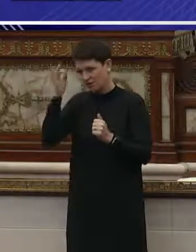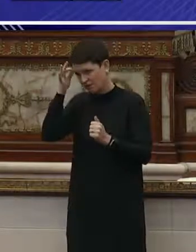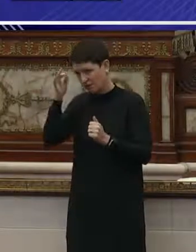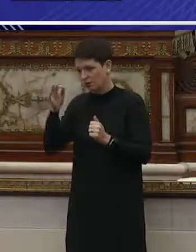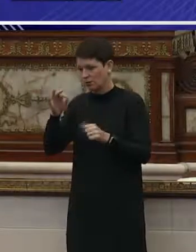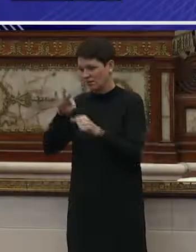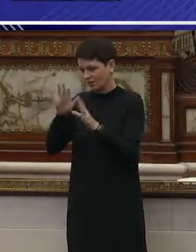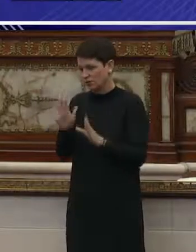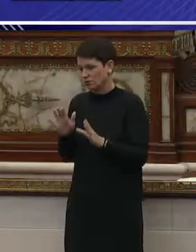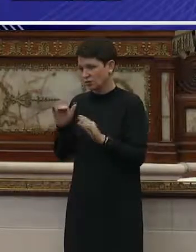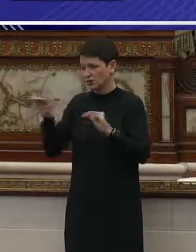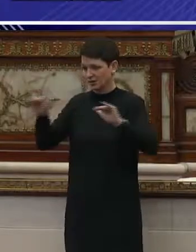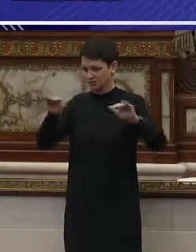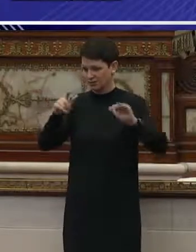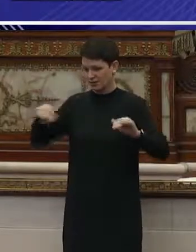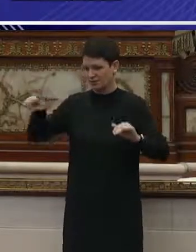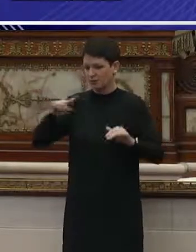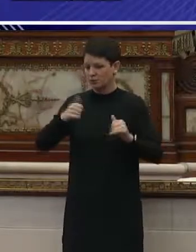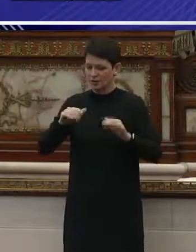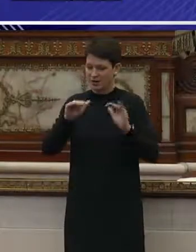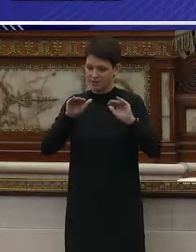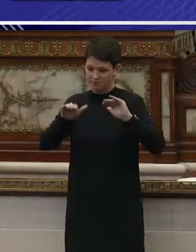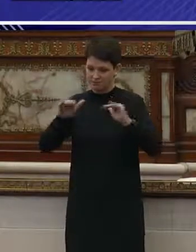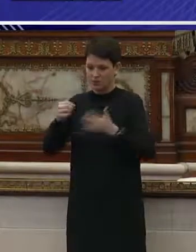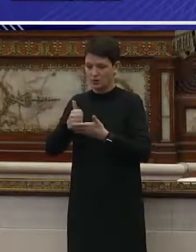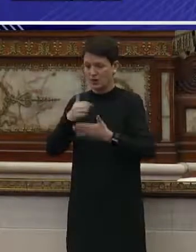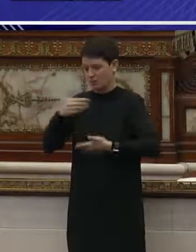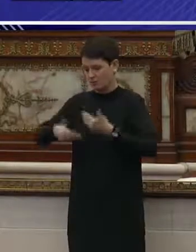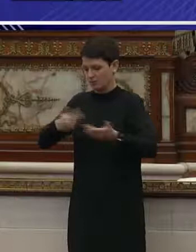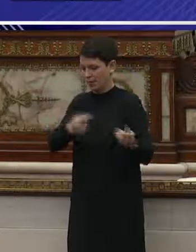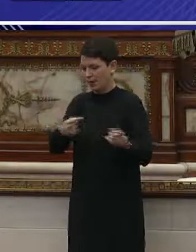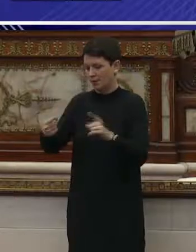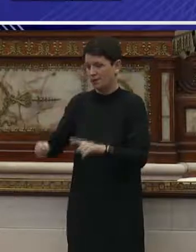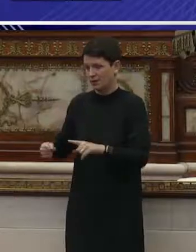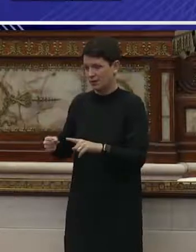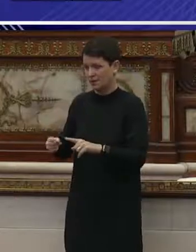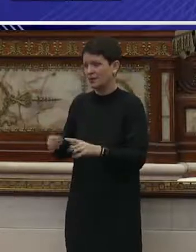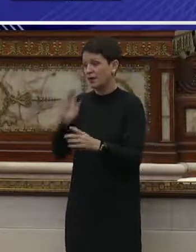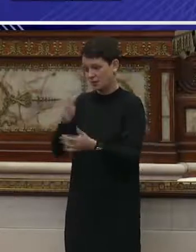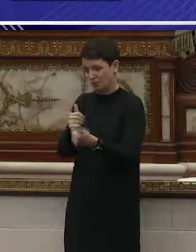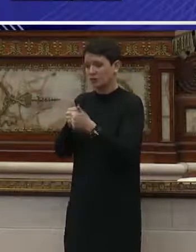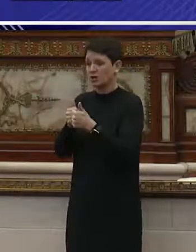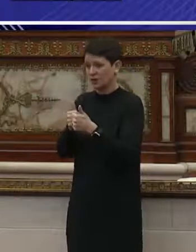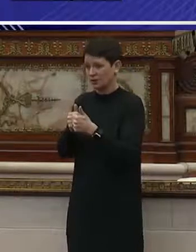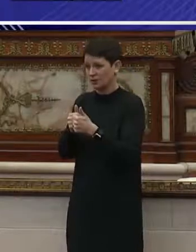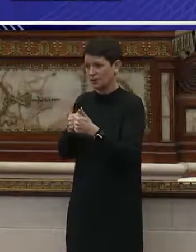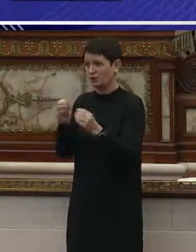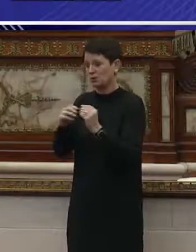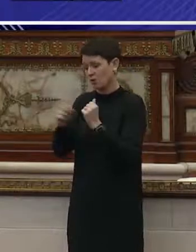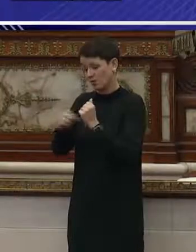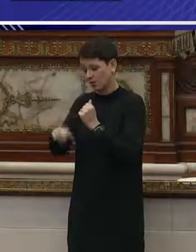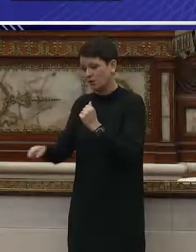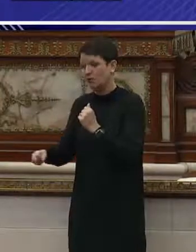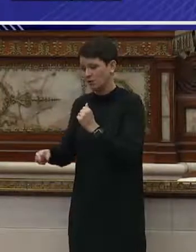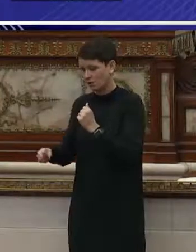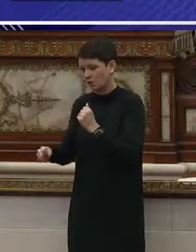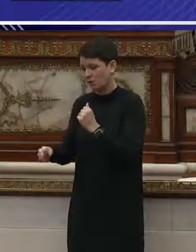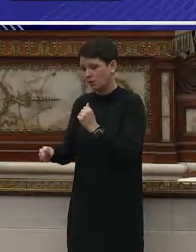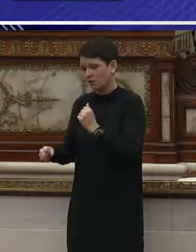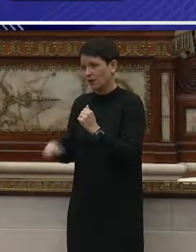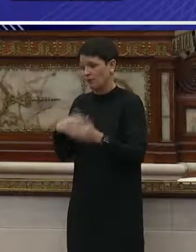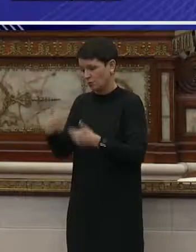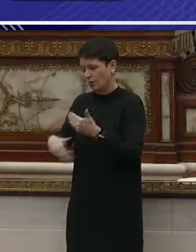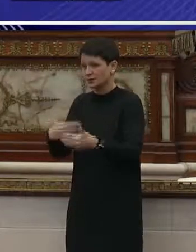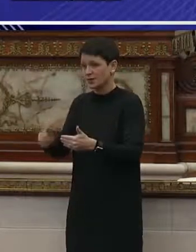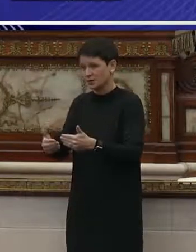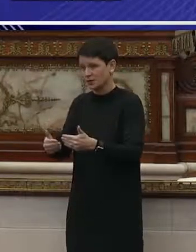elected officials to try to advocate to help that, because that'll be a challenge, and it'll take us a lot longer of a process